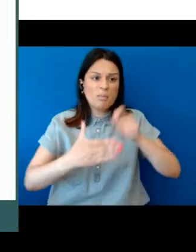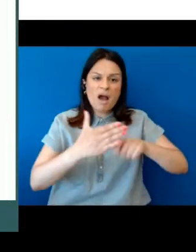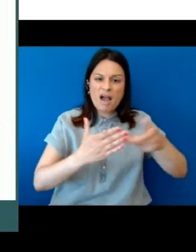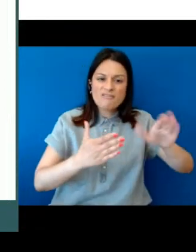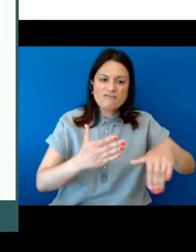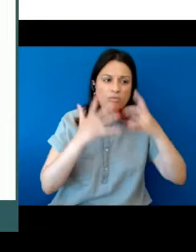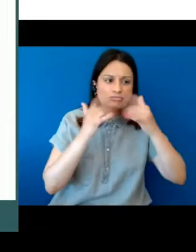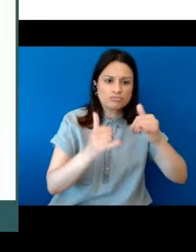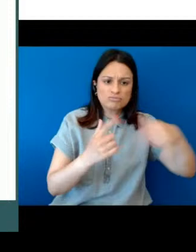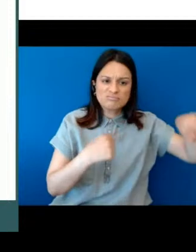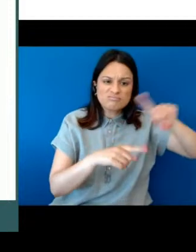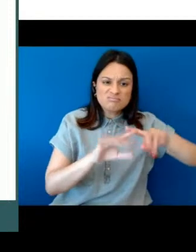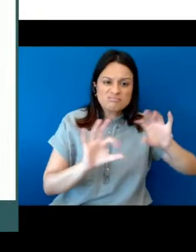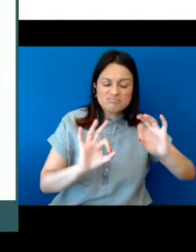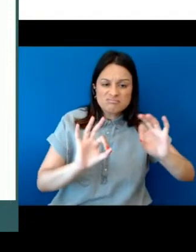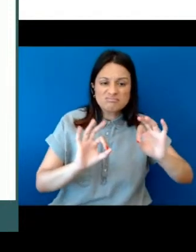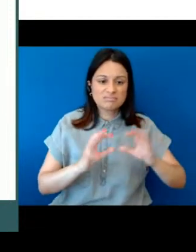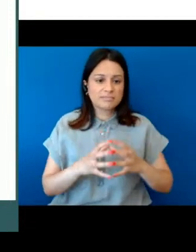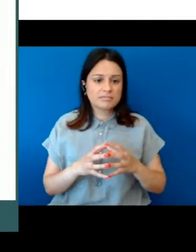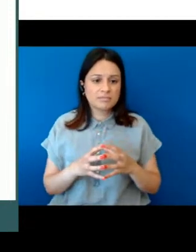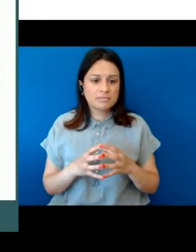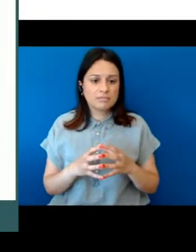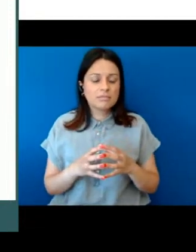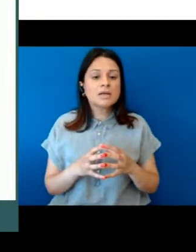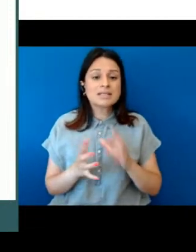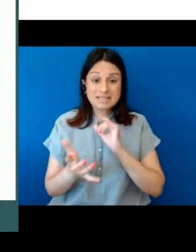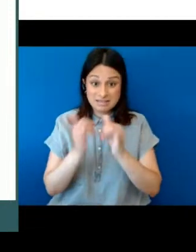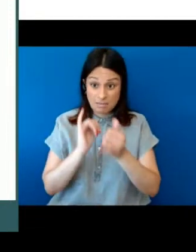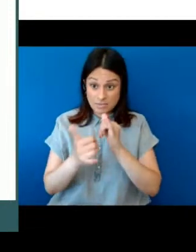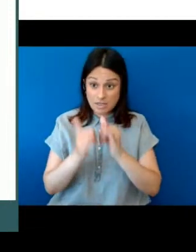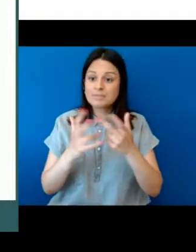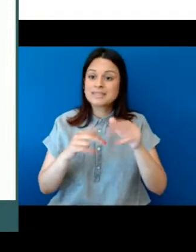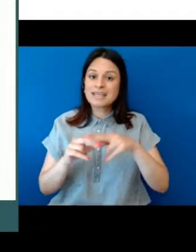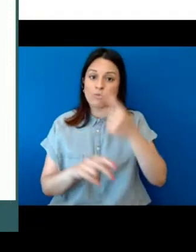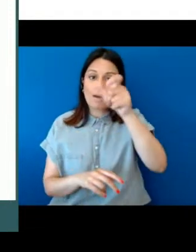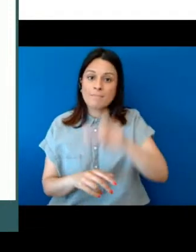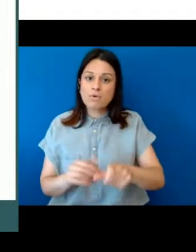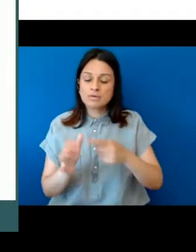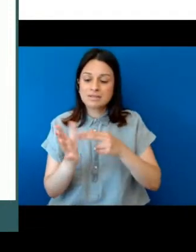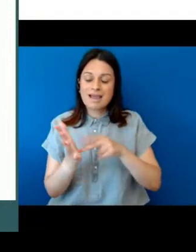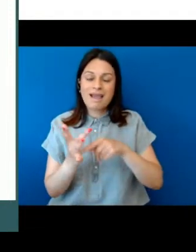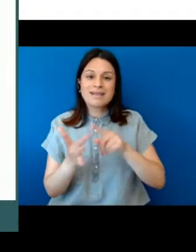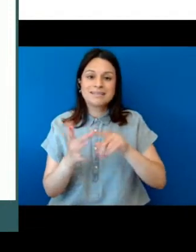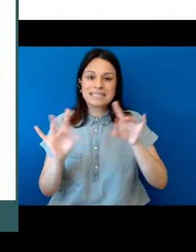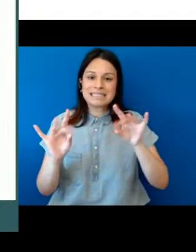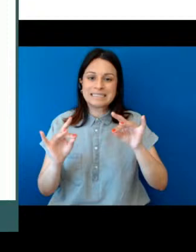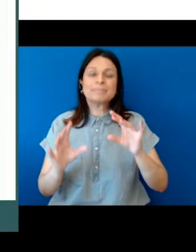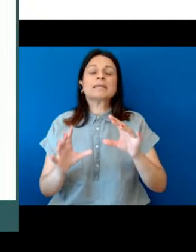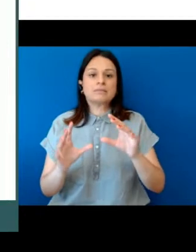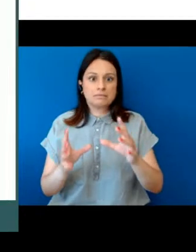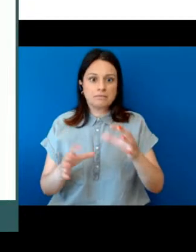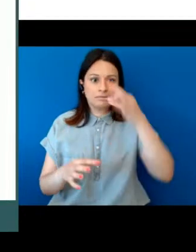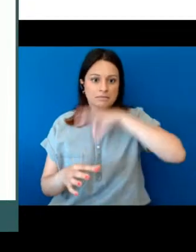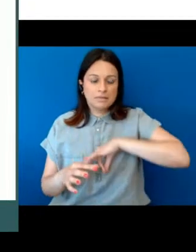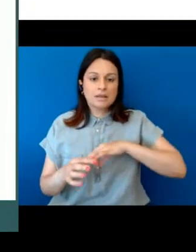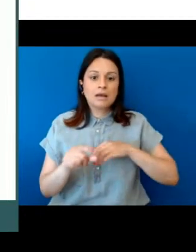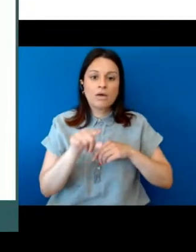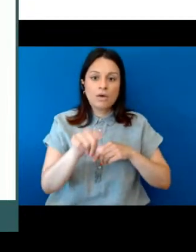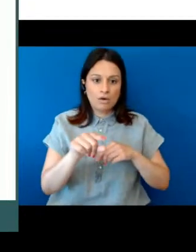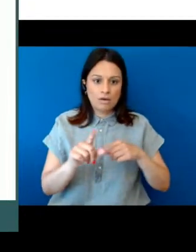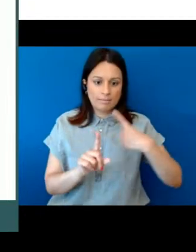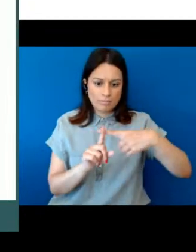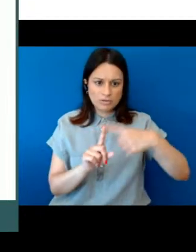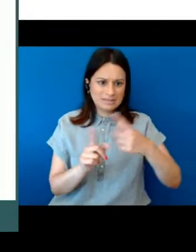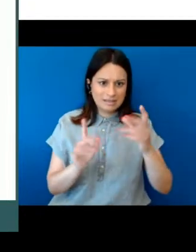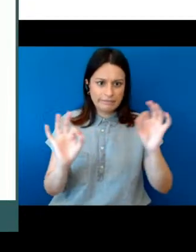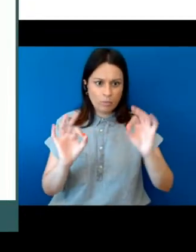Antihistamines interfere with the results. So if someone was on antihistamines, you would see the positive control not come up, which would indicate